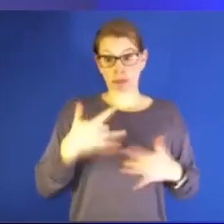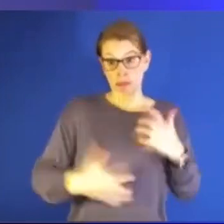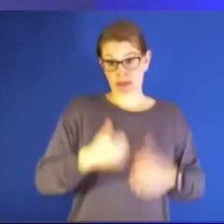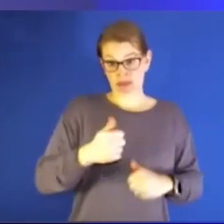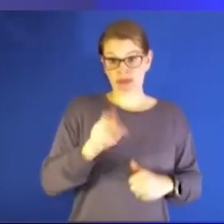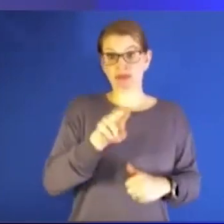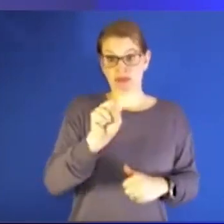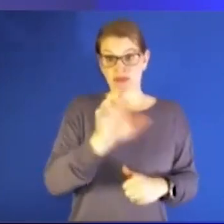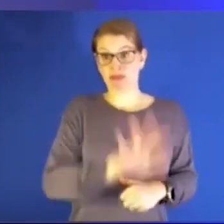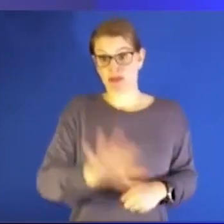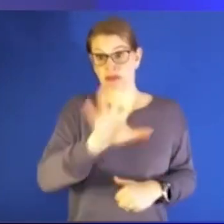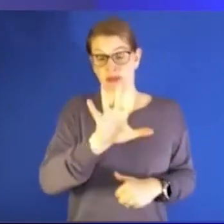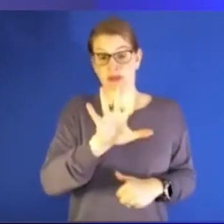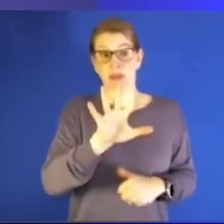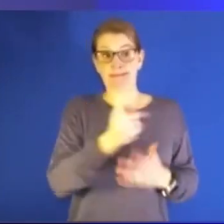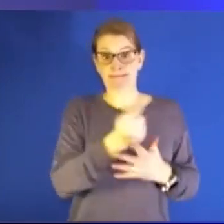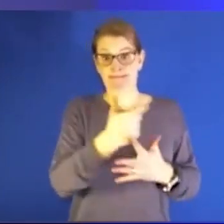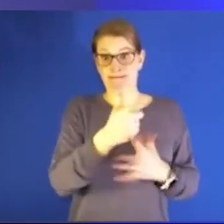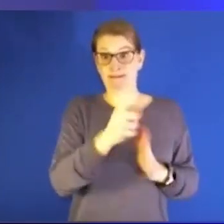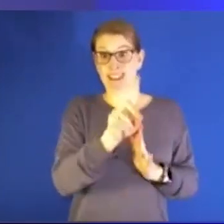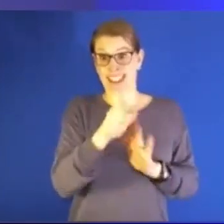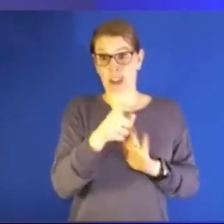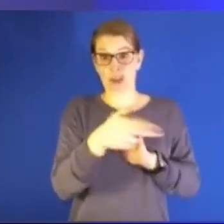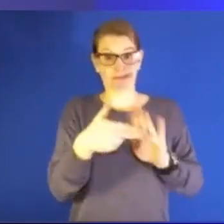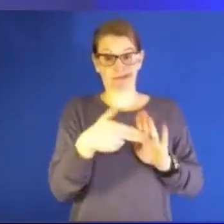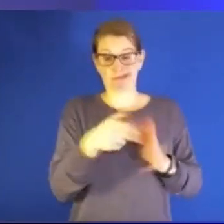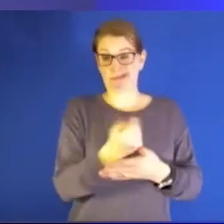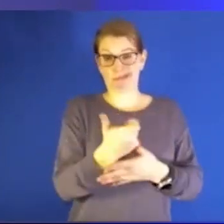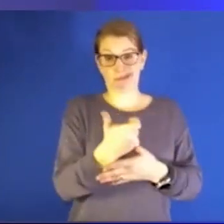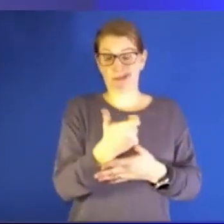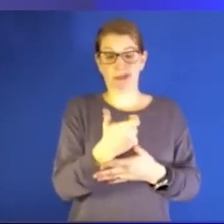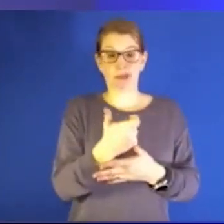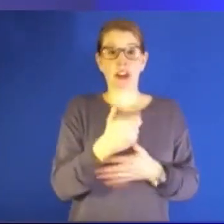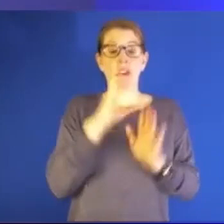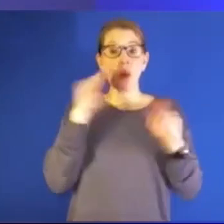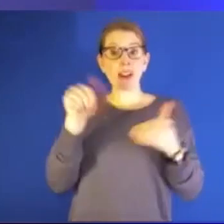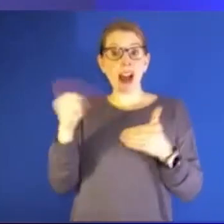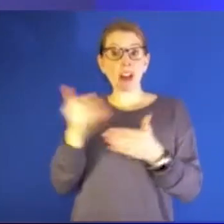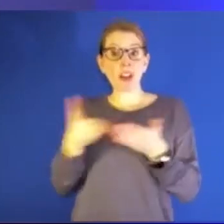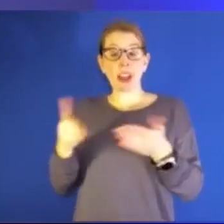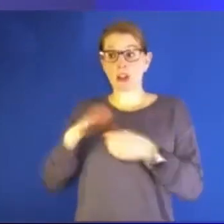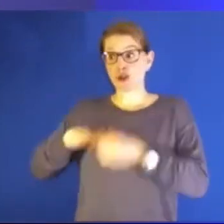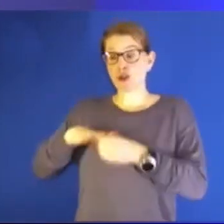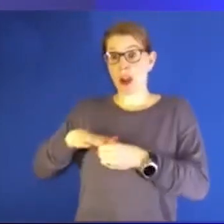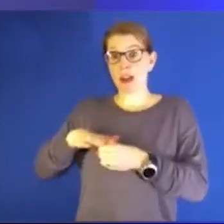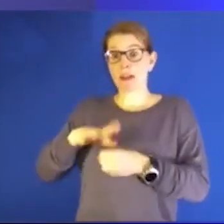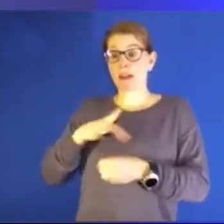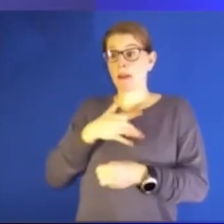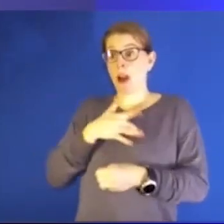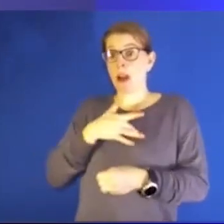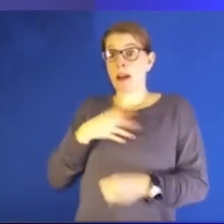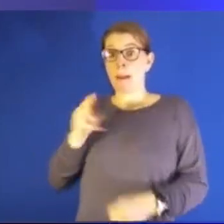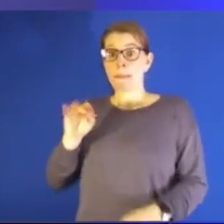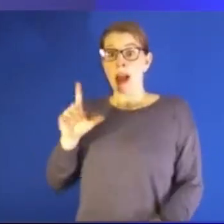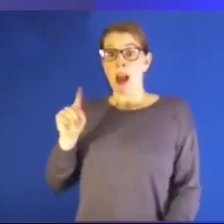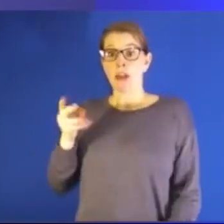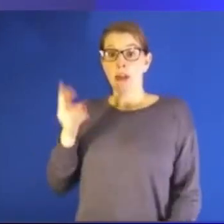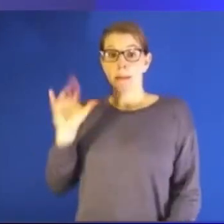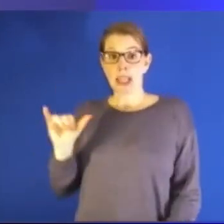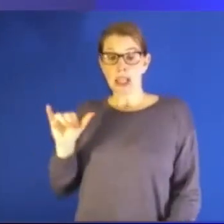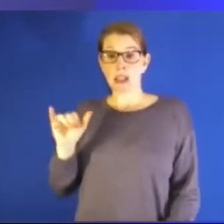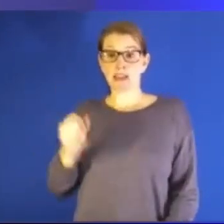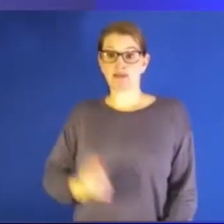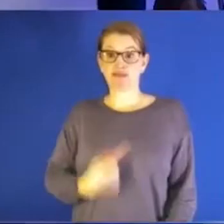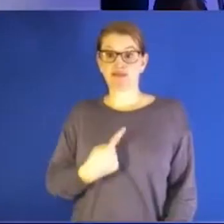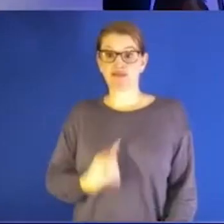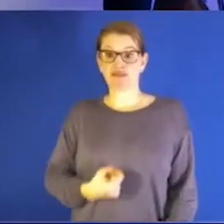We get rid of that as a possibility, and then we can focus on other things like stress cardiomyopathy and gastroesophageal reflux disease.